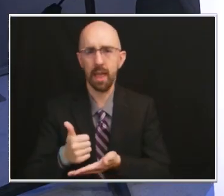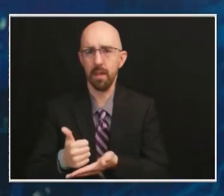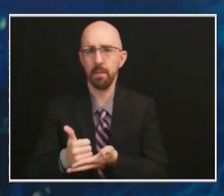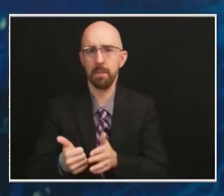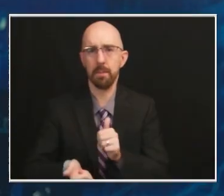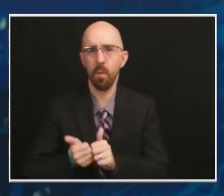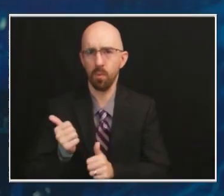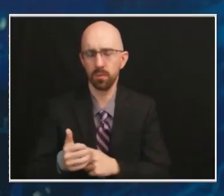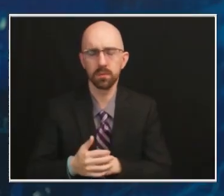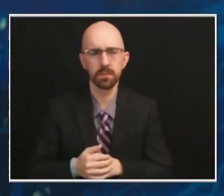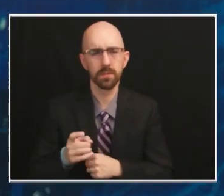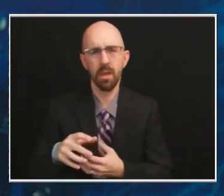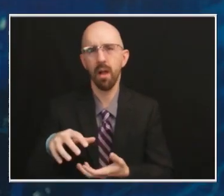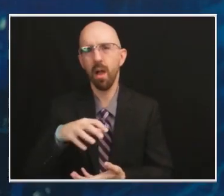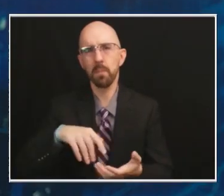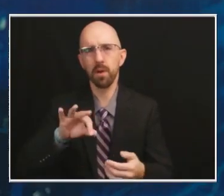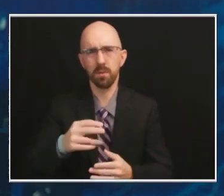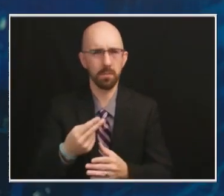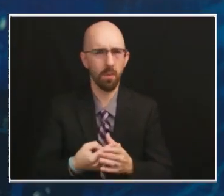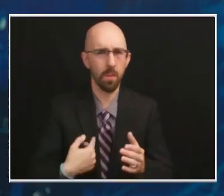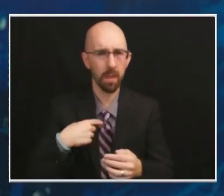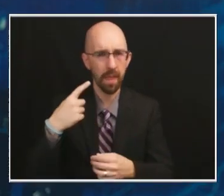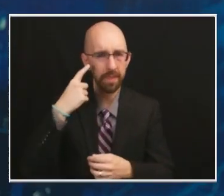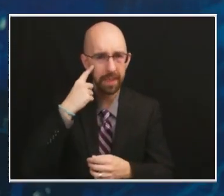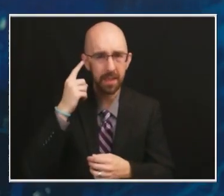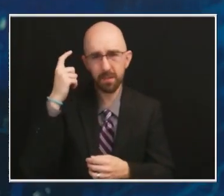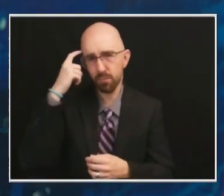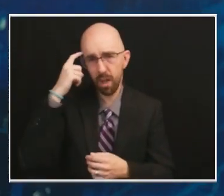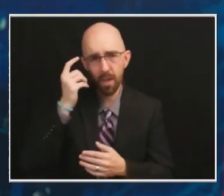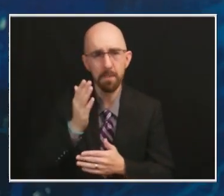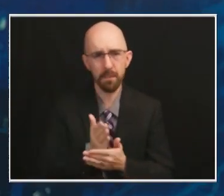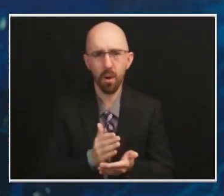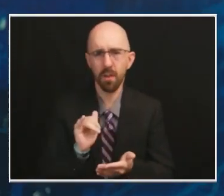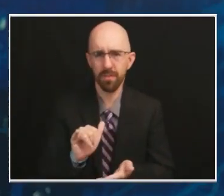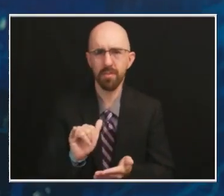was a combination of both, but I think the brain part of it. So interesting.